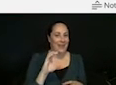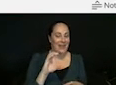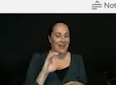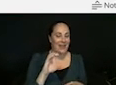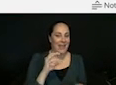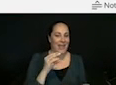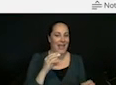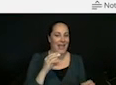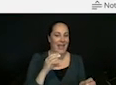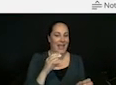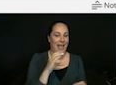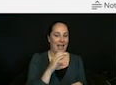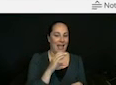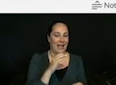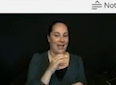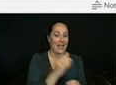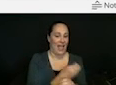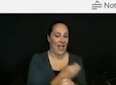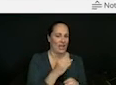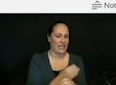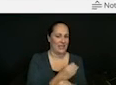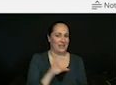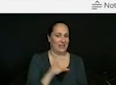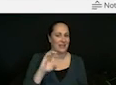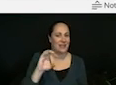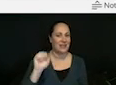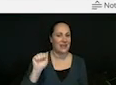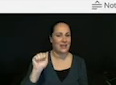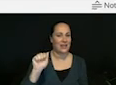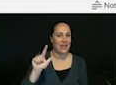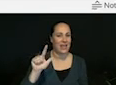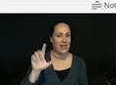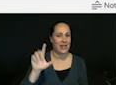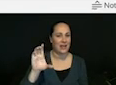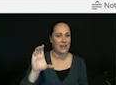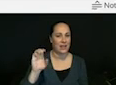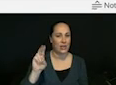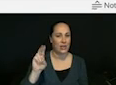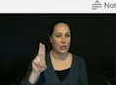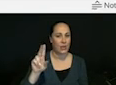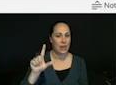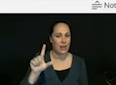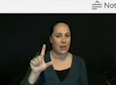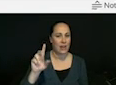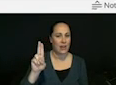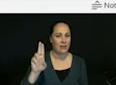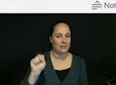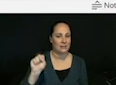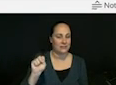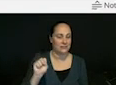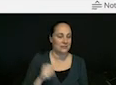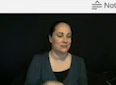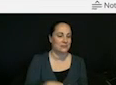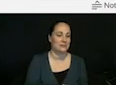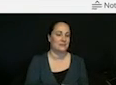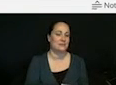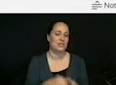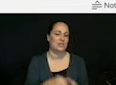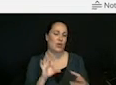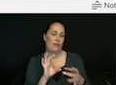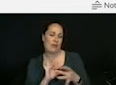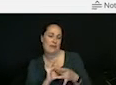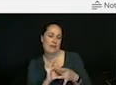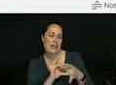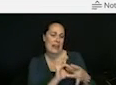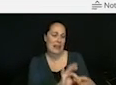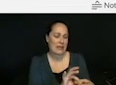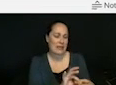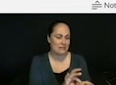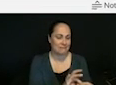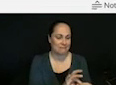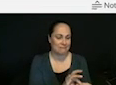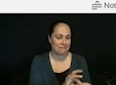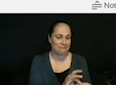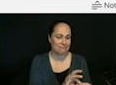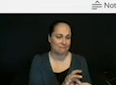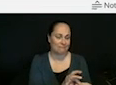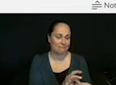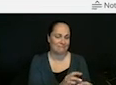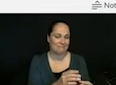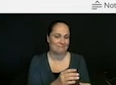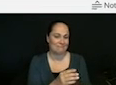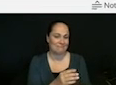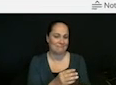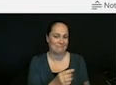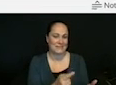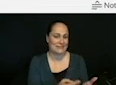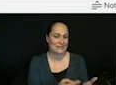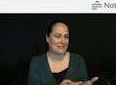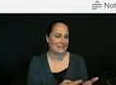that I've heard that's hard. But no, it's not. Relating it to, something like this where you can demonstrate to them,